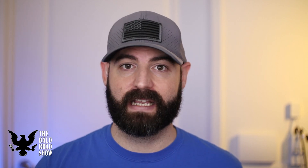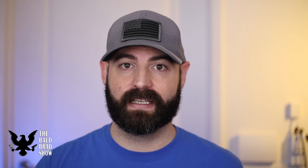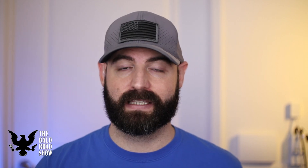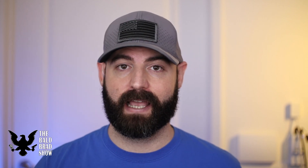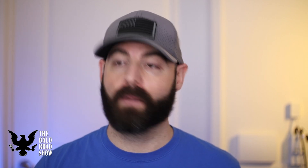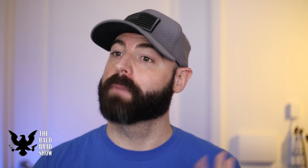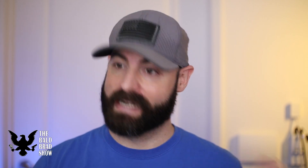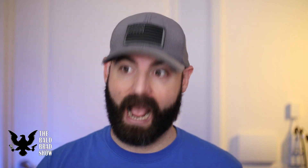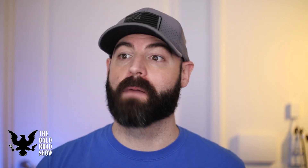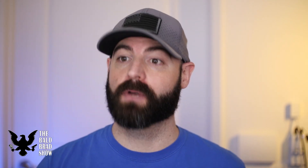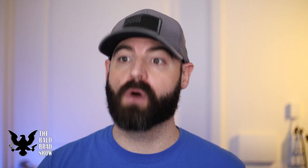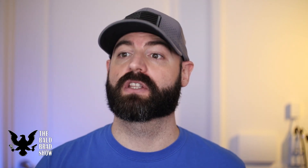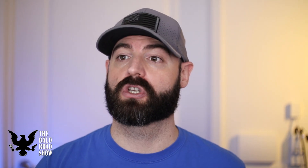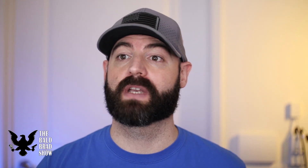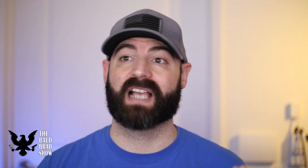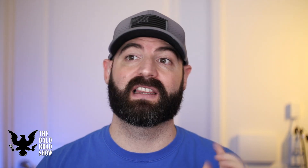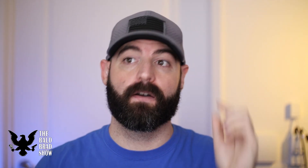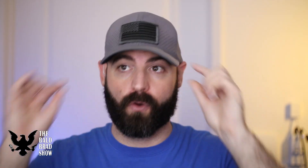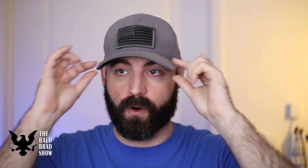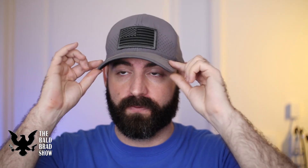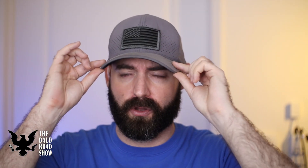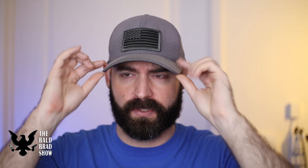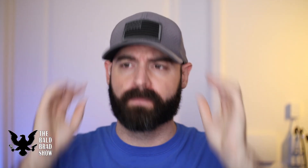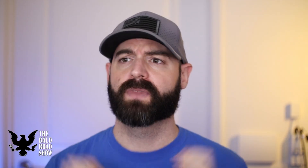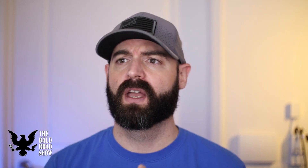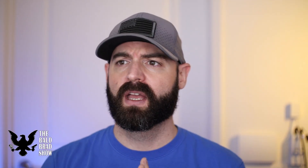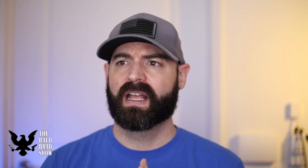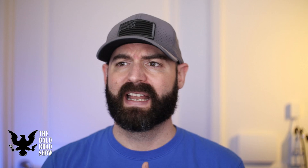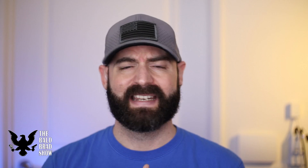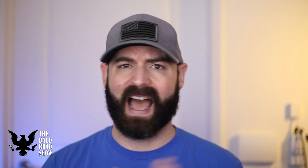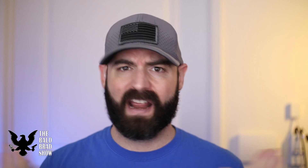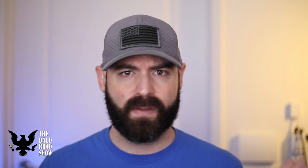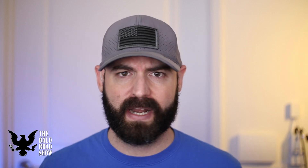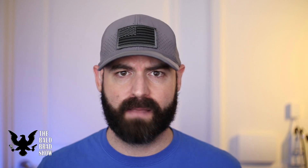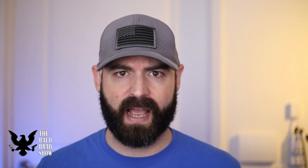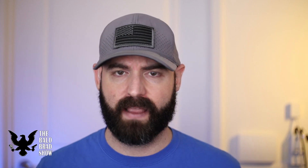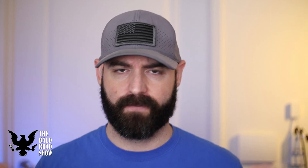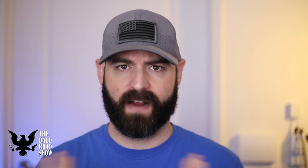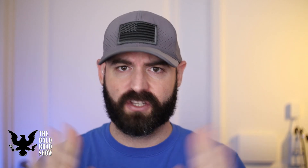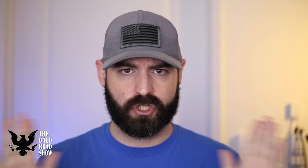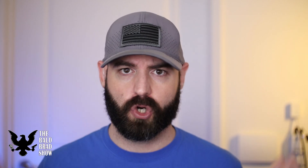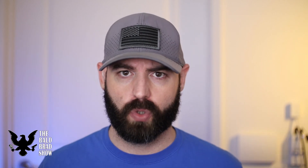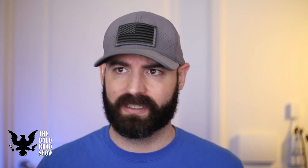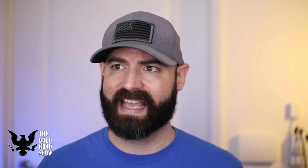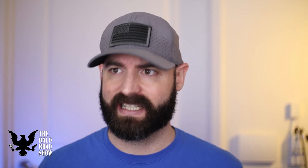haven't seen this thing, but now I'm going to, because I love horror films. Not everybody in my